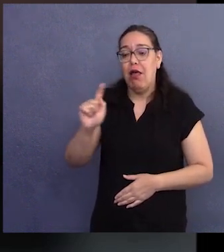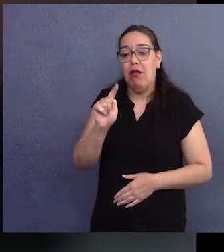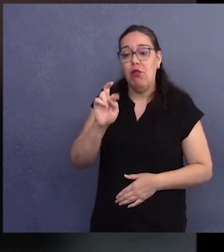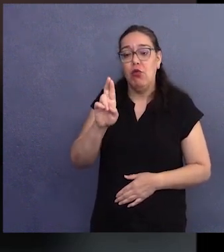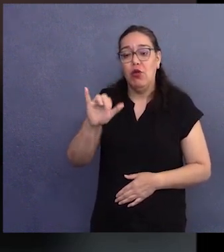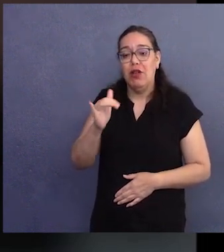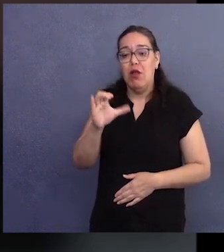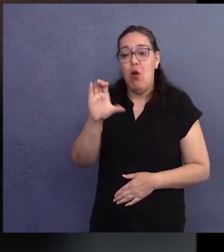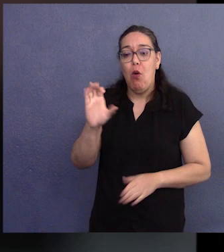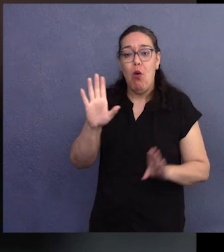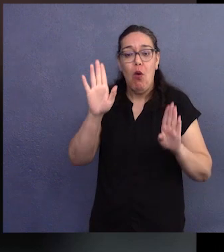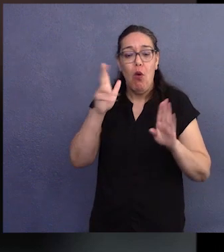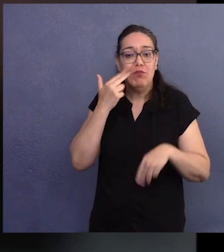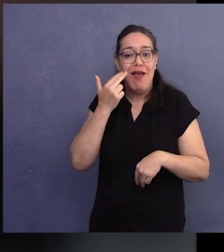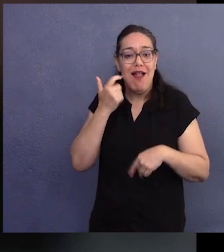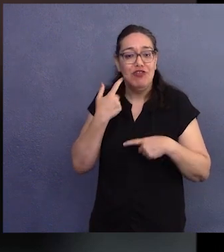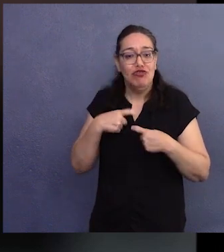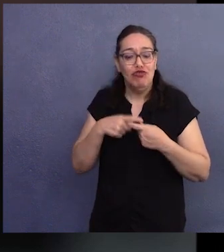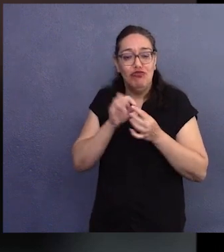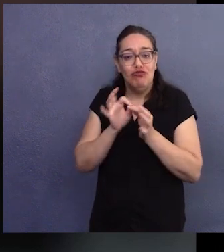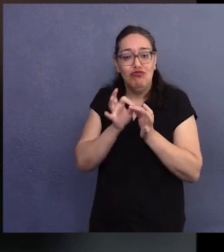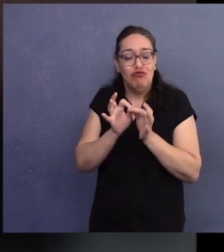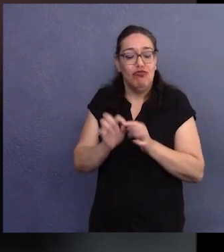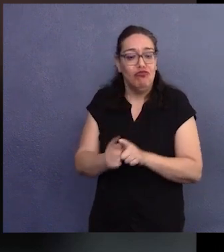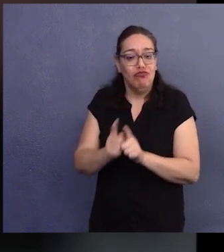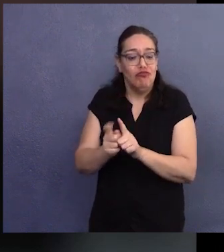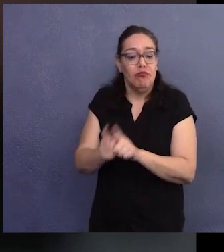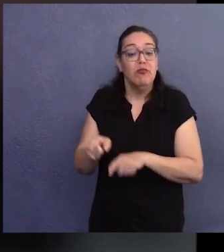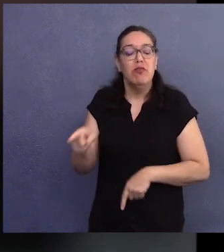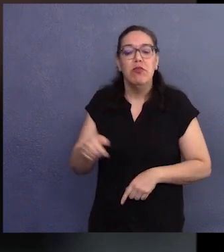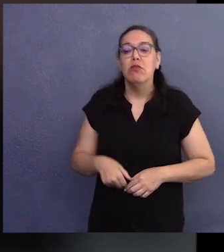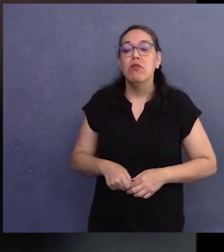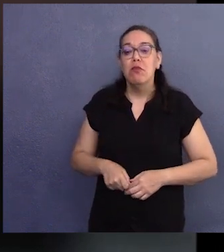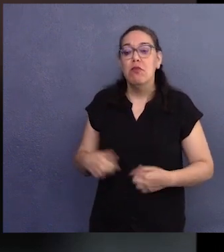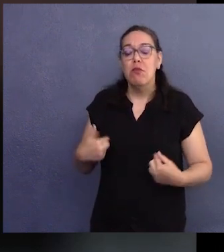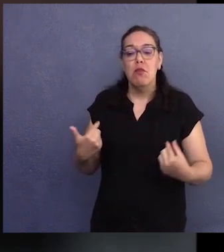is our fabulous interpreter. And I want to